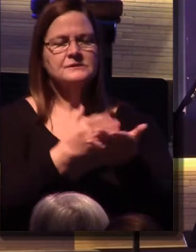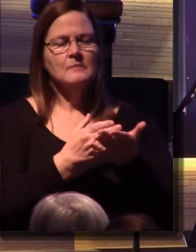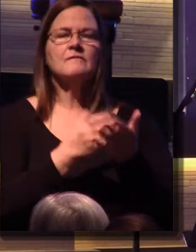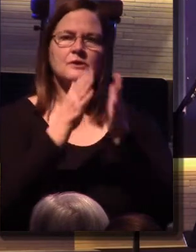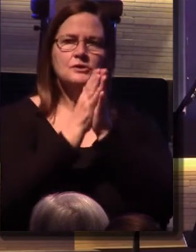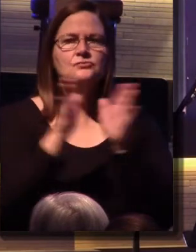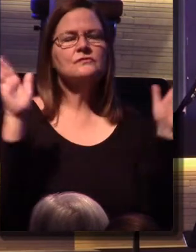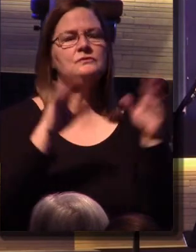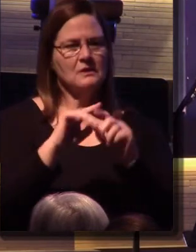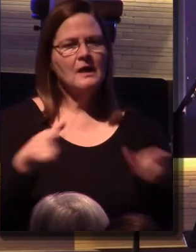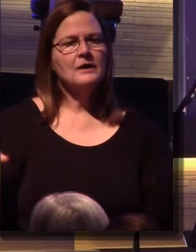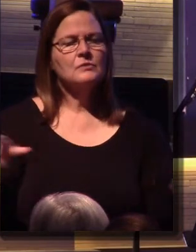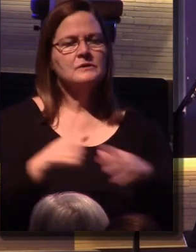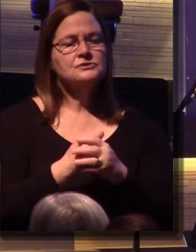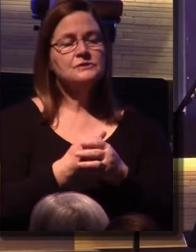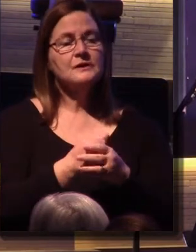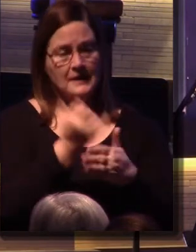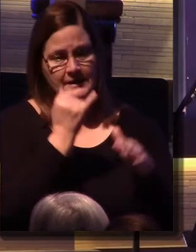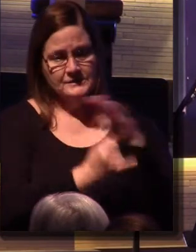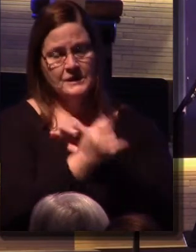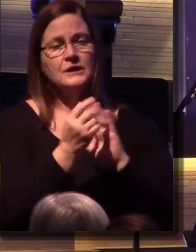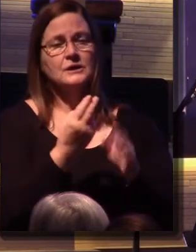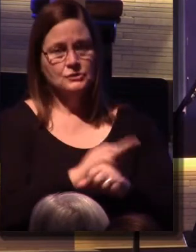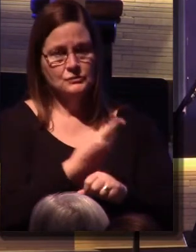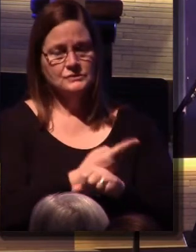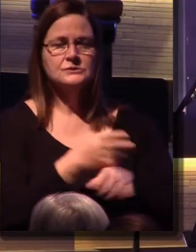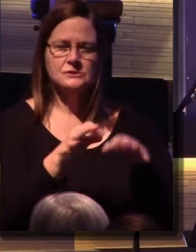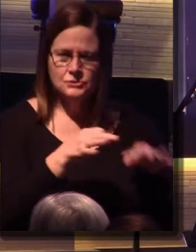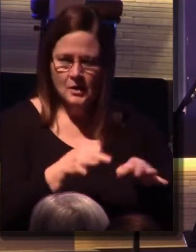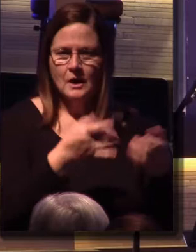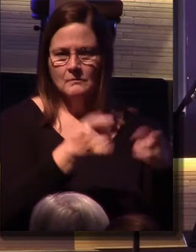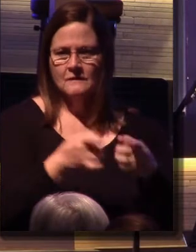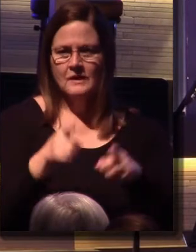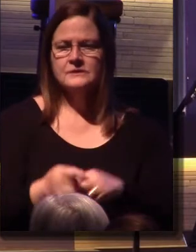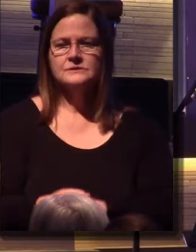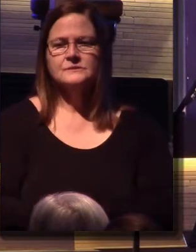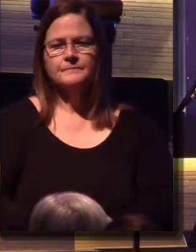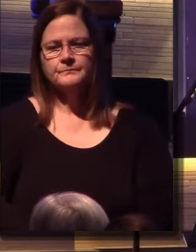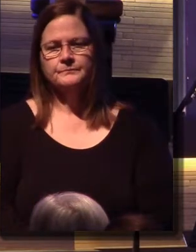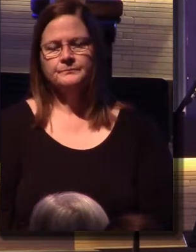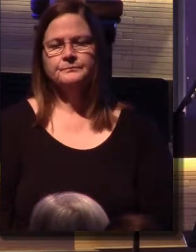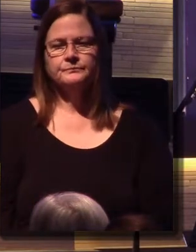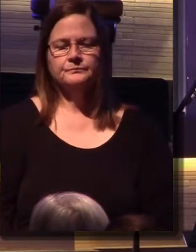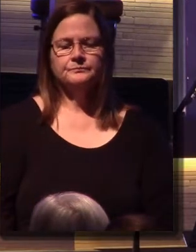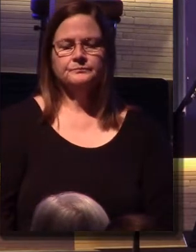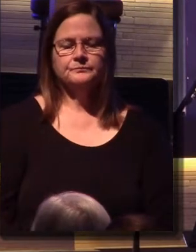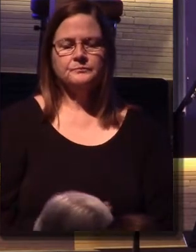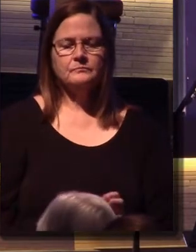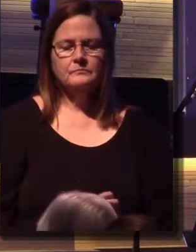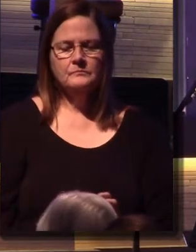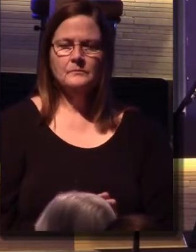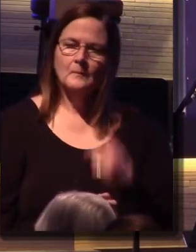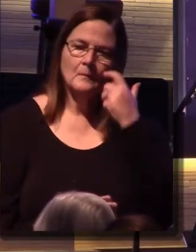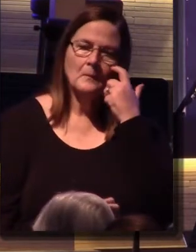some of the universal language that Isaiah employs in the description of the events that he lays out for